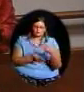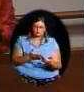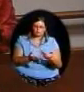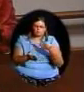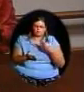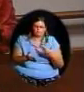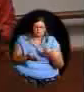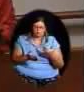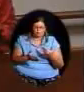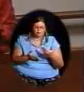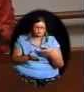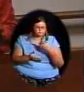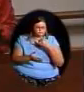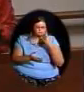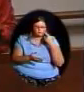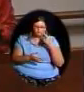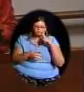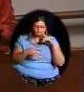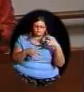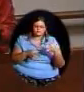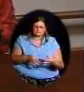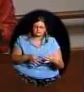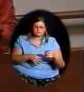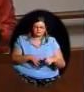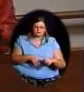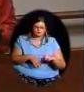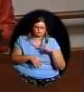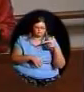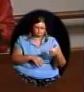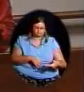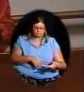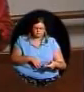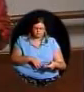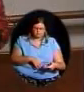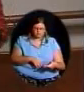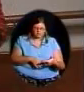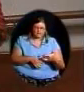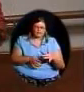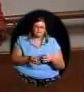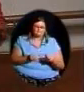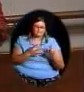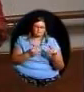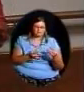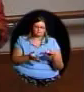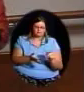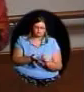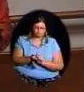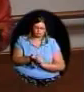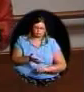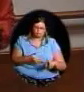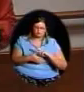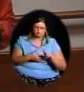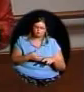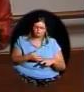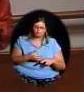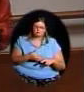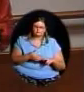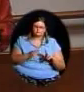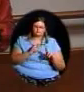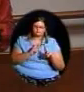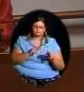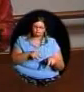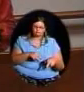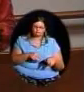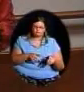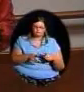of decisions that they may have to make at a later date. And then there are several written reports. After our written reports, the board will adjourn